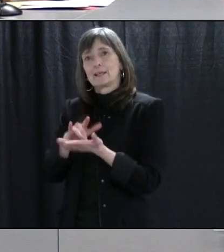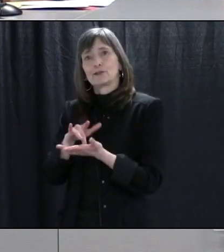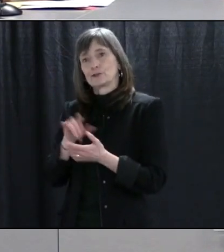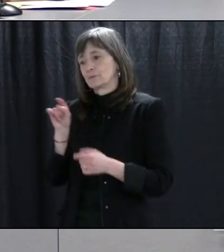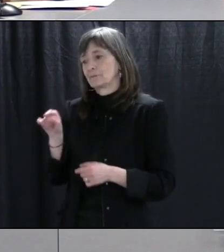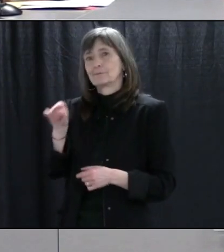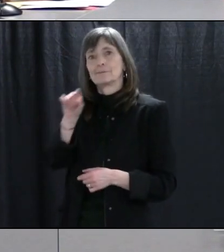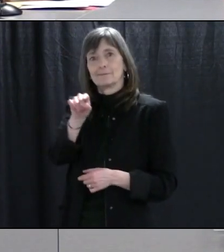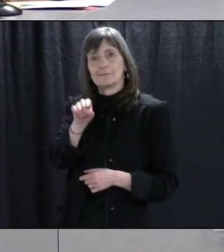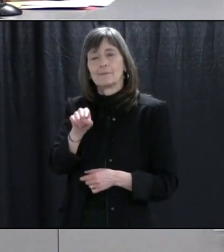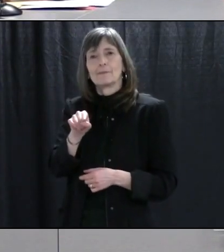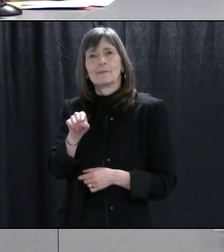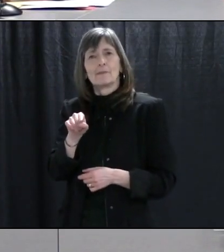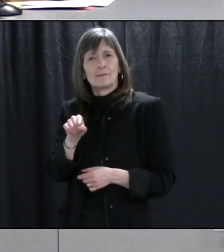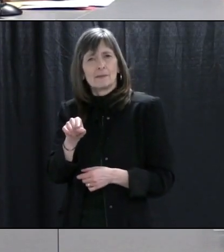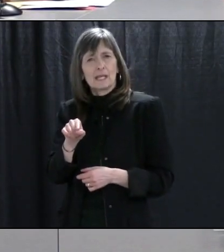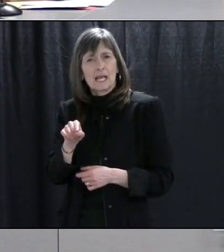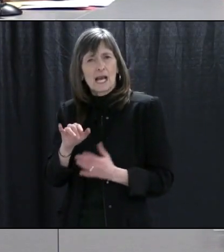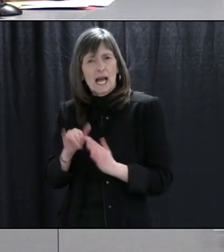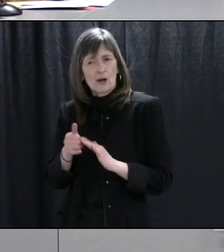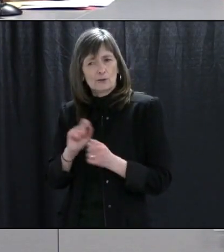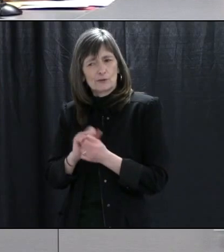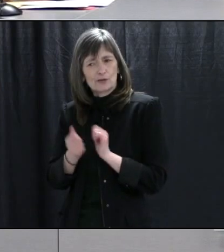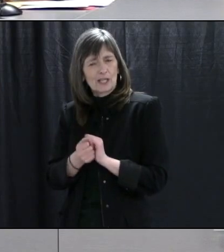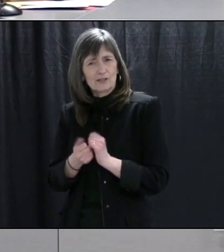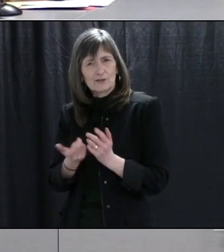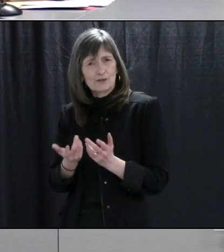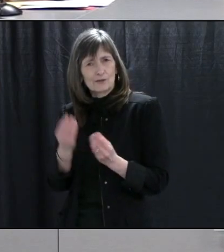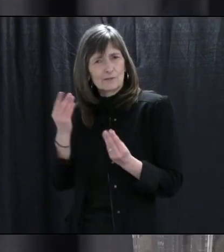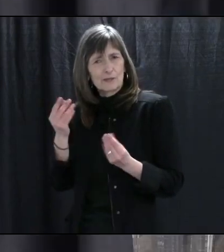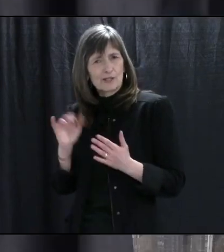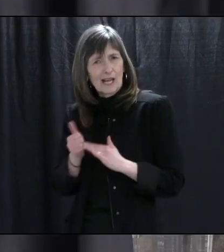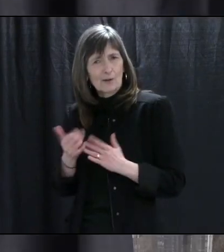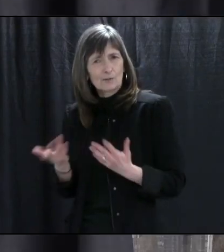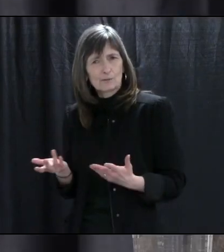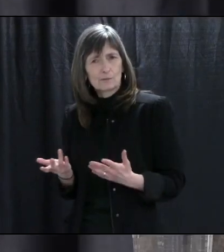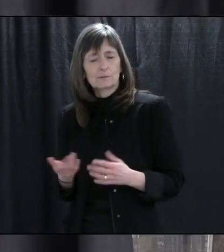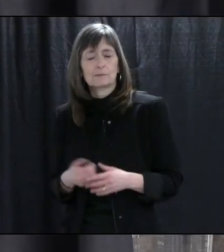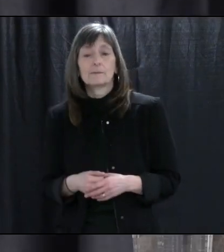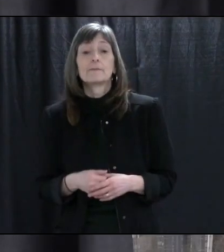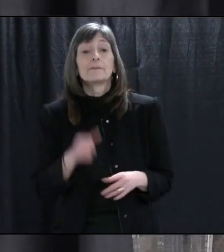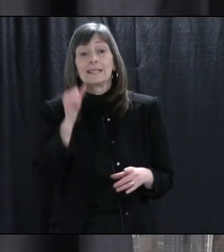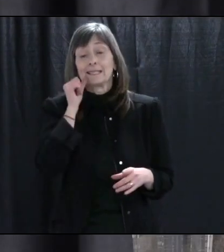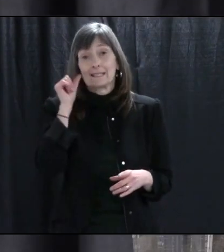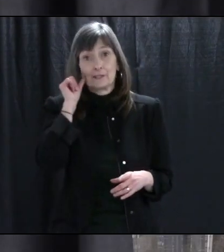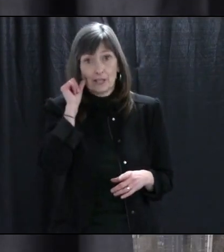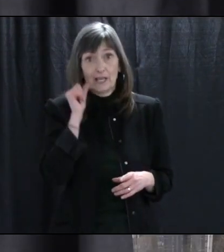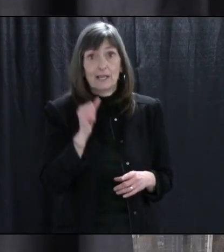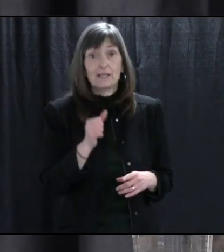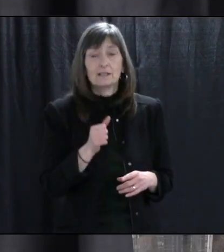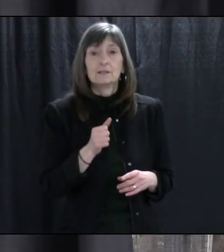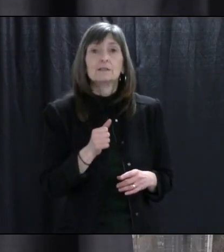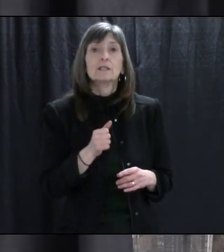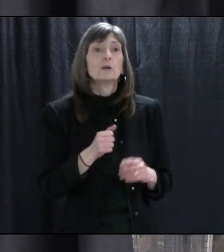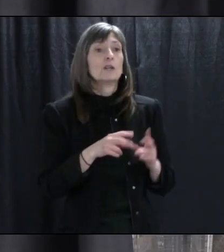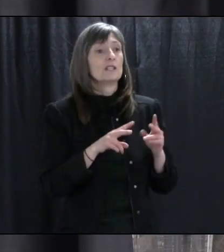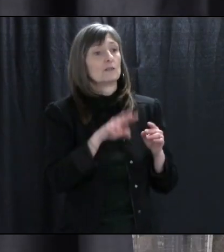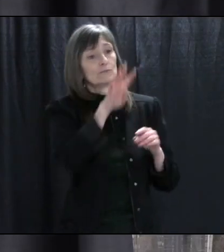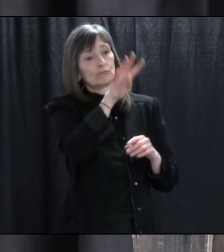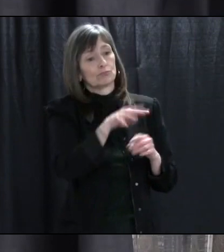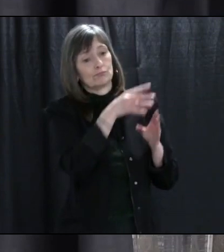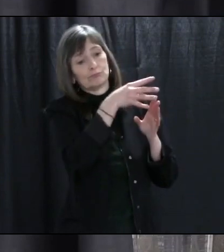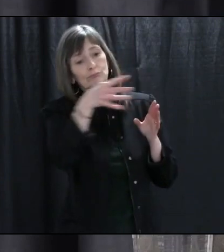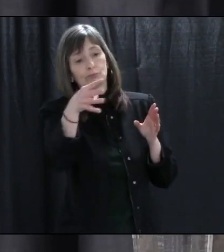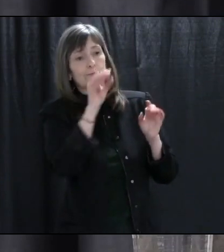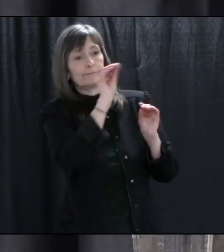what that means and how exactly that's going to be different? Yes, what we did yesterday with the first cycle of the table was